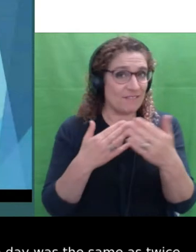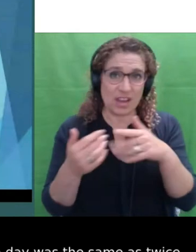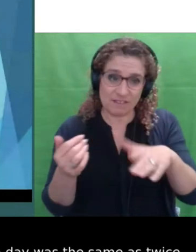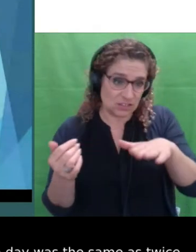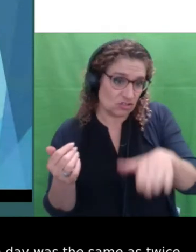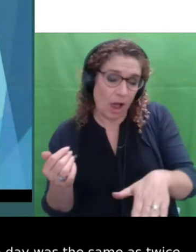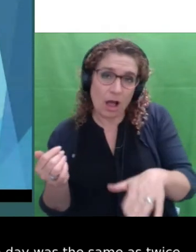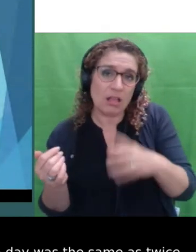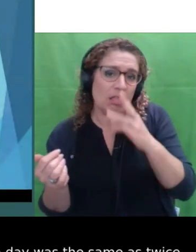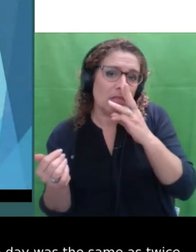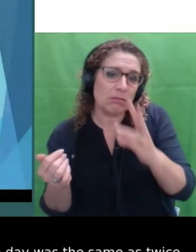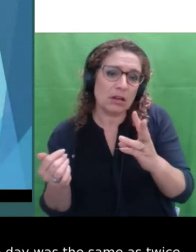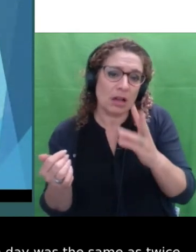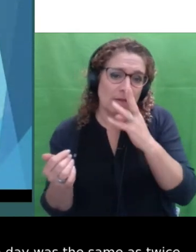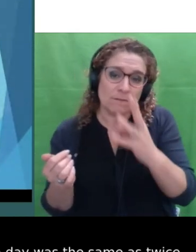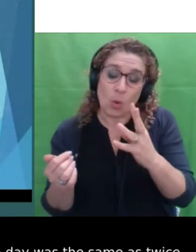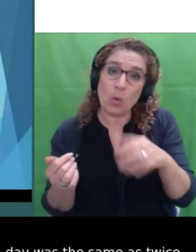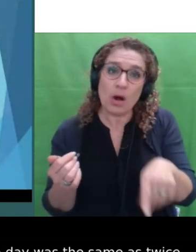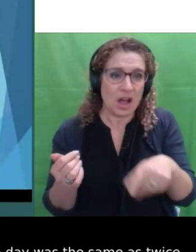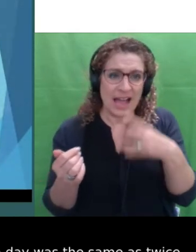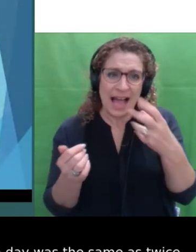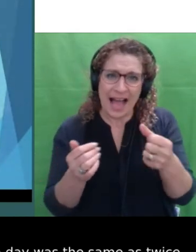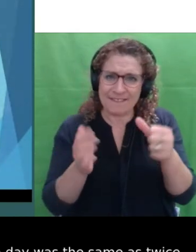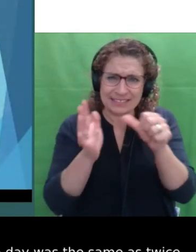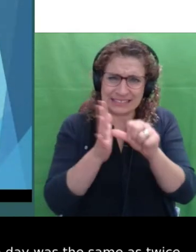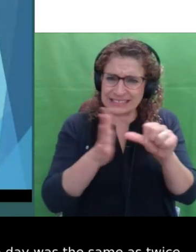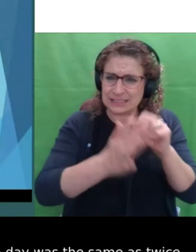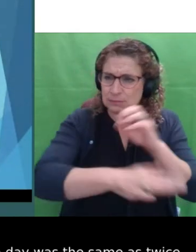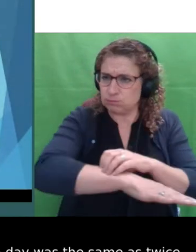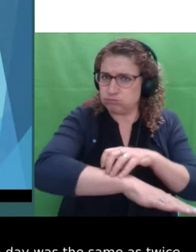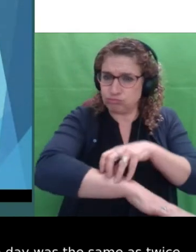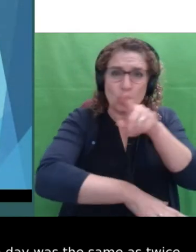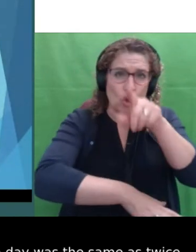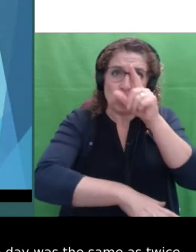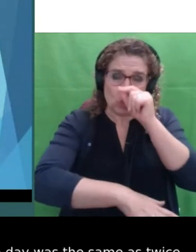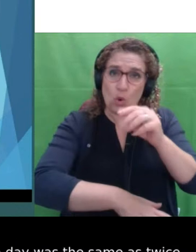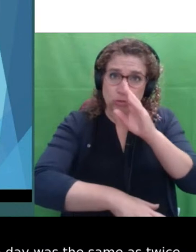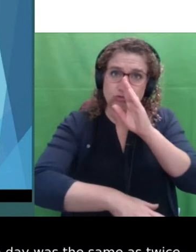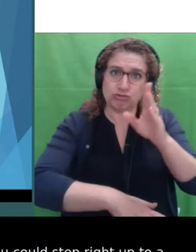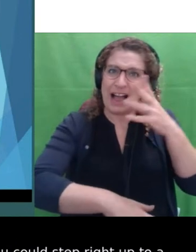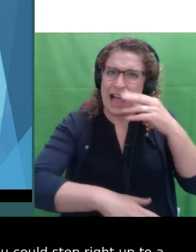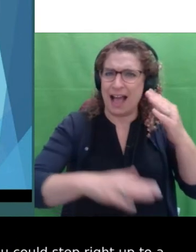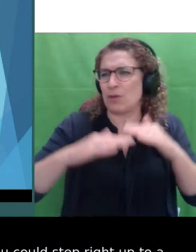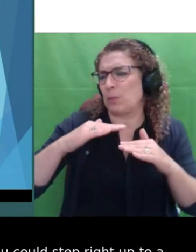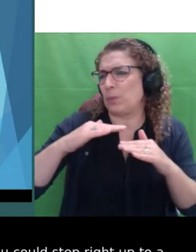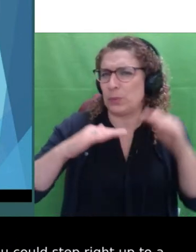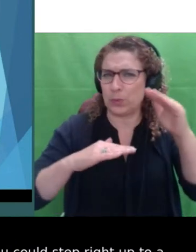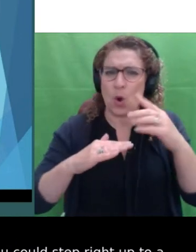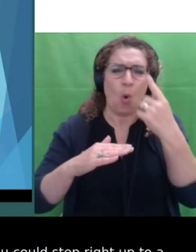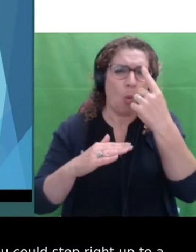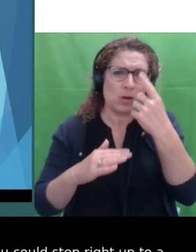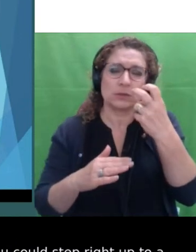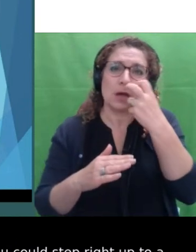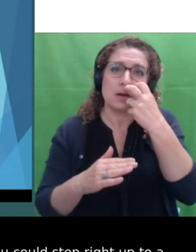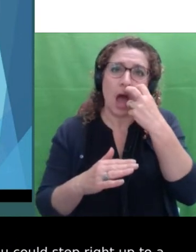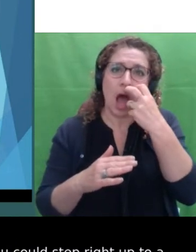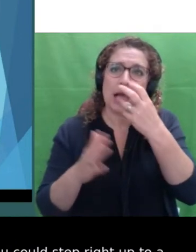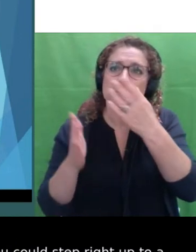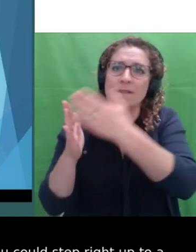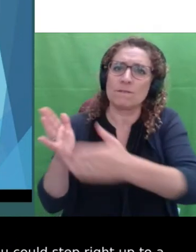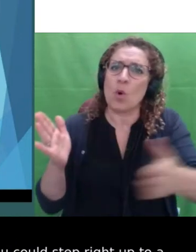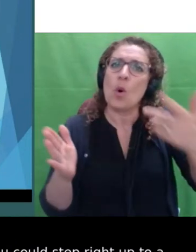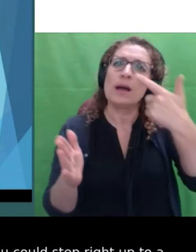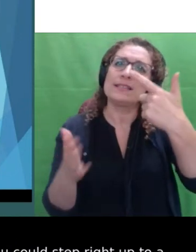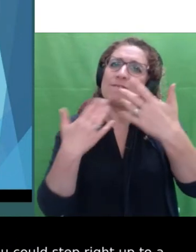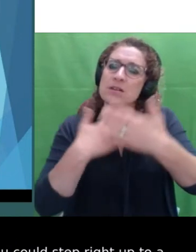if they have difficult eczema you could step right up to a potent steroid once a night for seven nights then every other night a